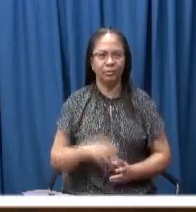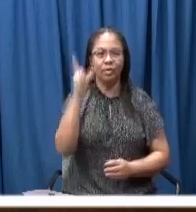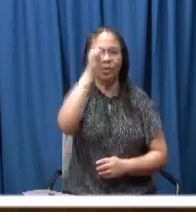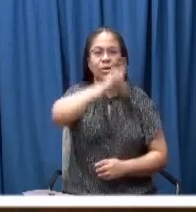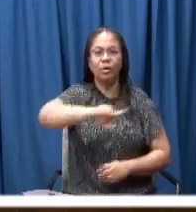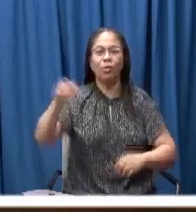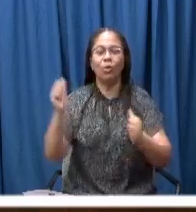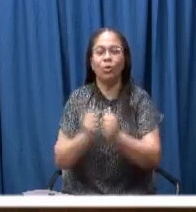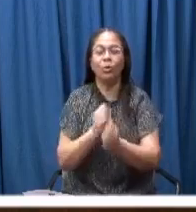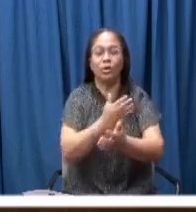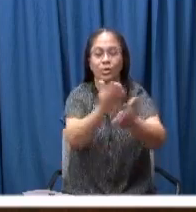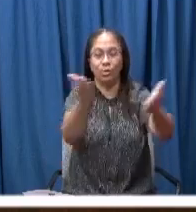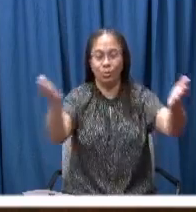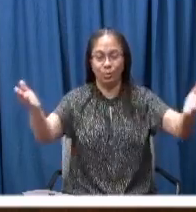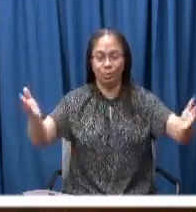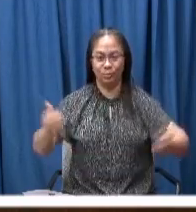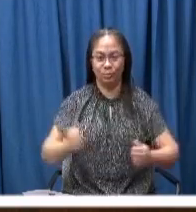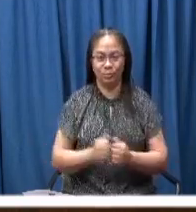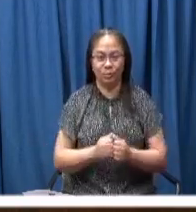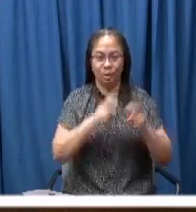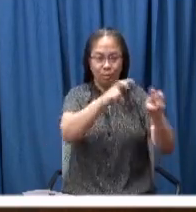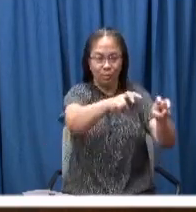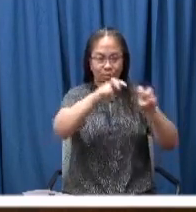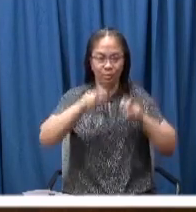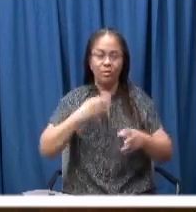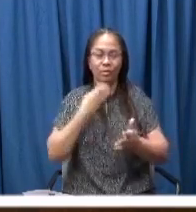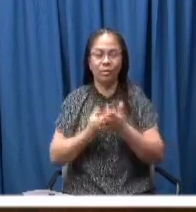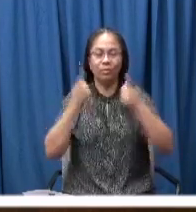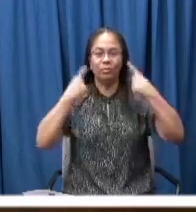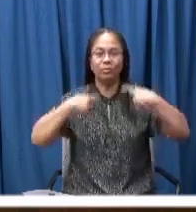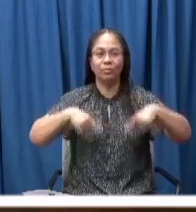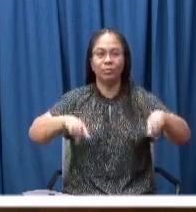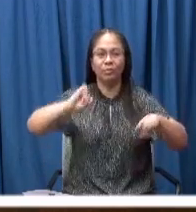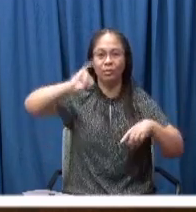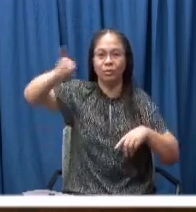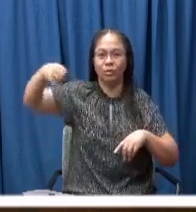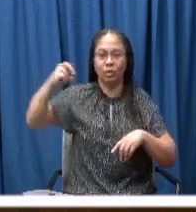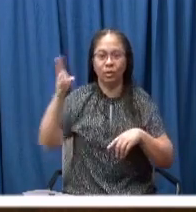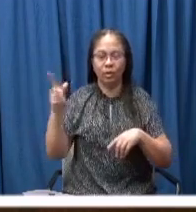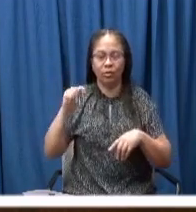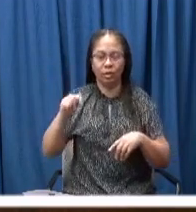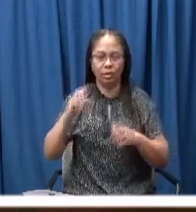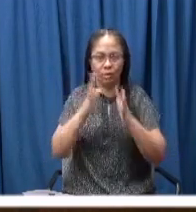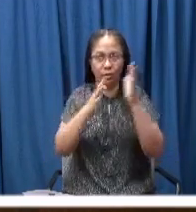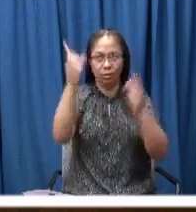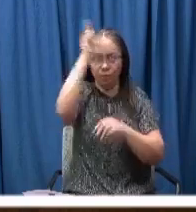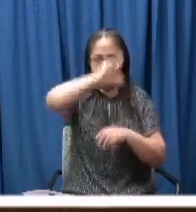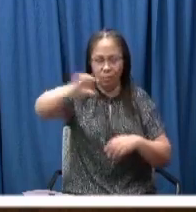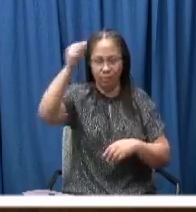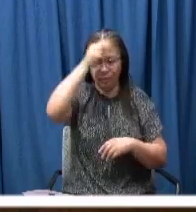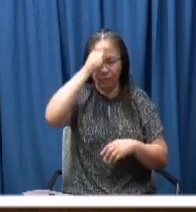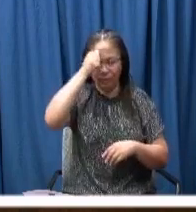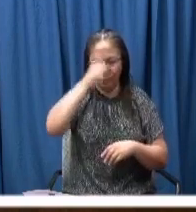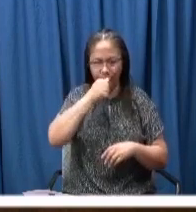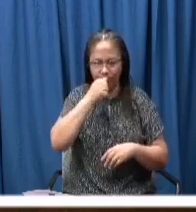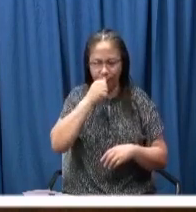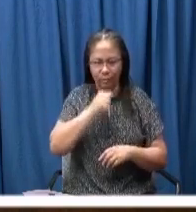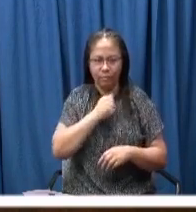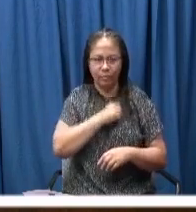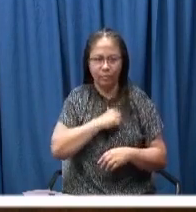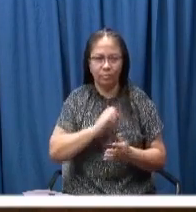The Lord be with you. And with your spirit. A reading from the Holy Gospel according to John. Glory to you, O Lord.